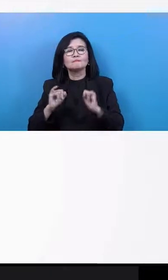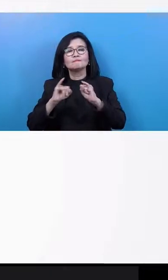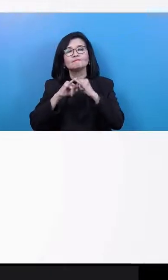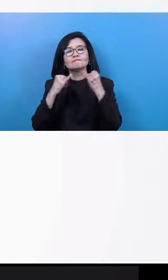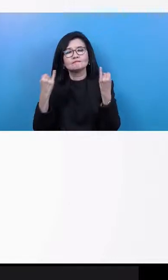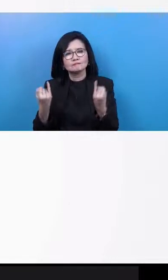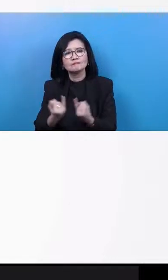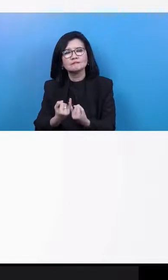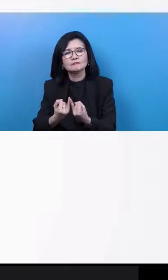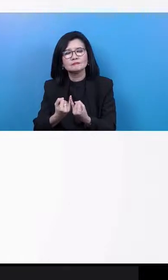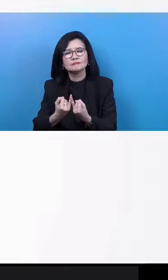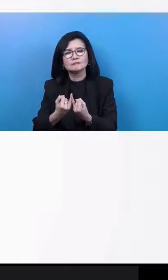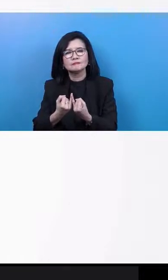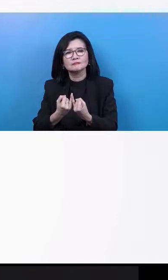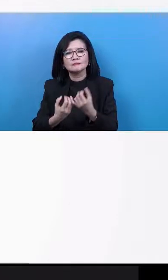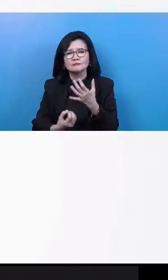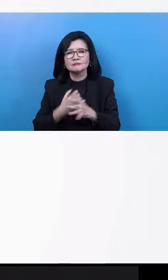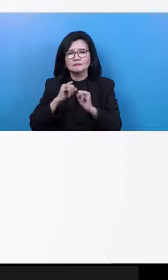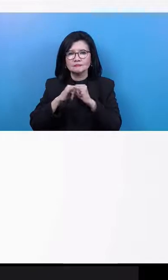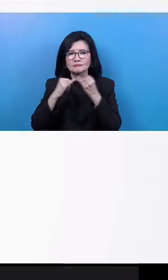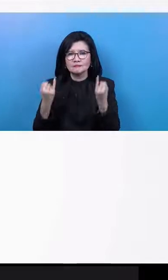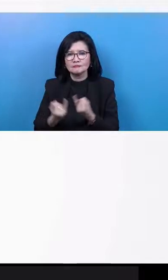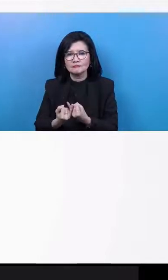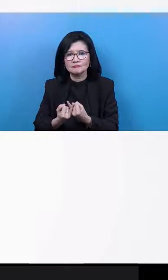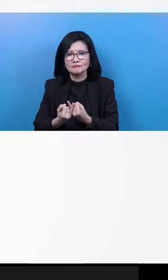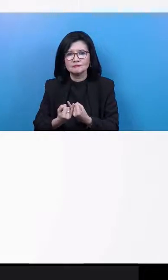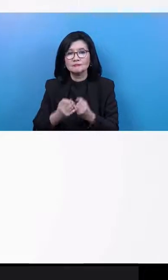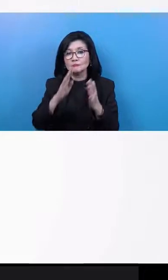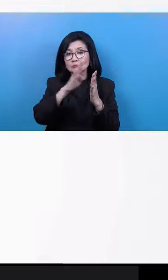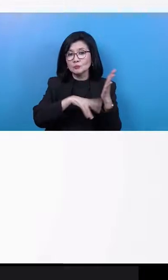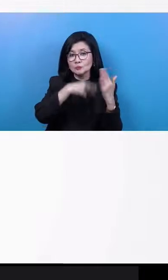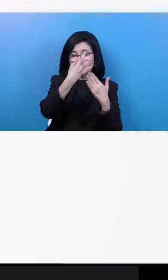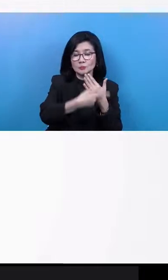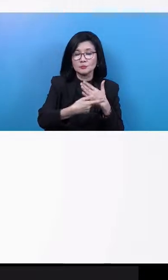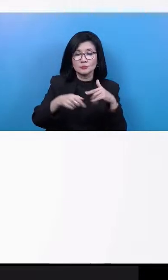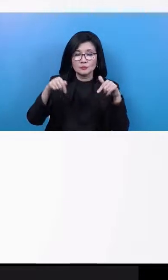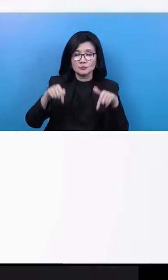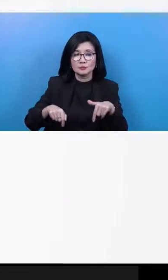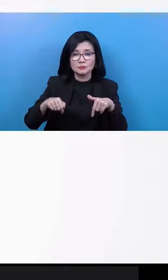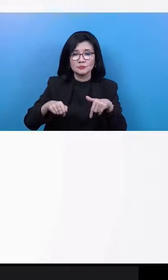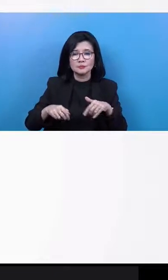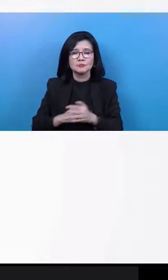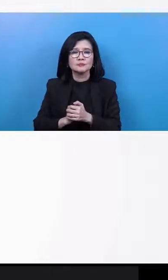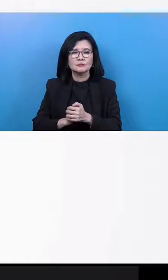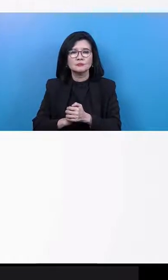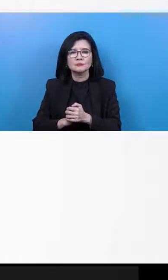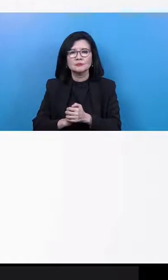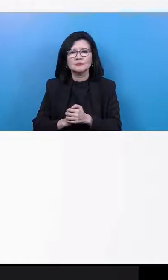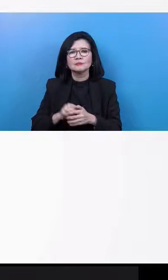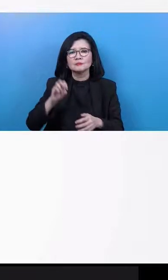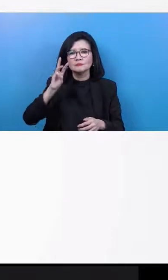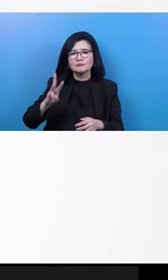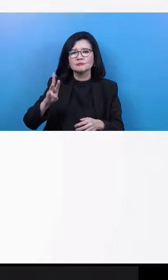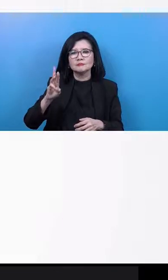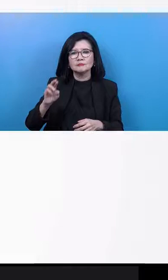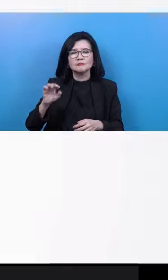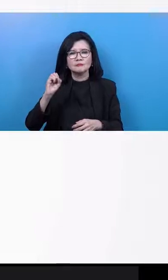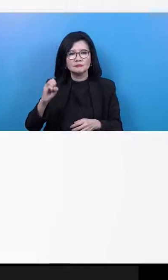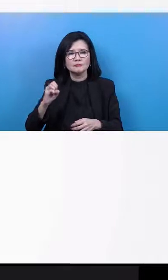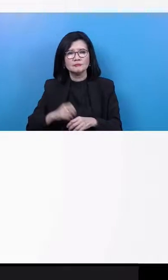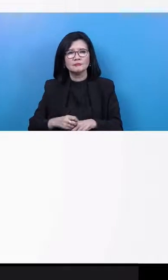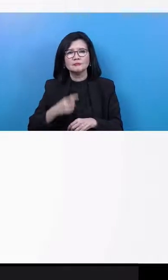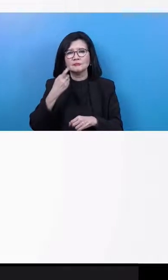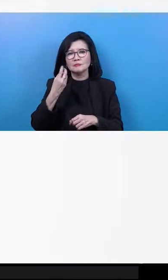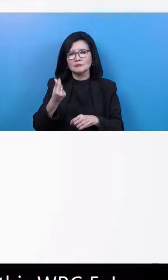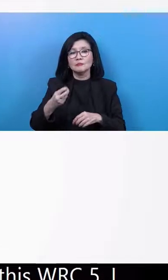Desarrollo, el Banco Mundial, la Oficina de Reducción de Riesgo de Desastre y la Plataforma